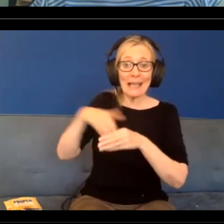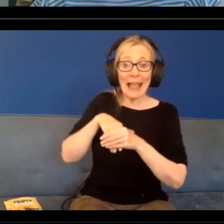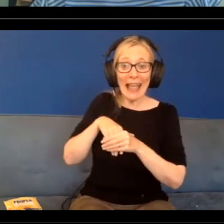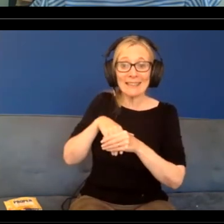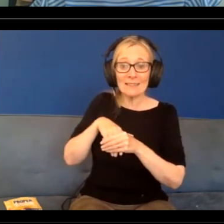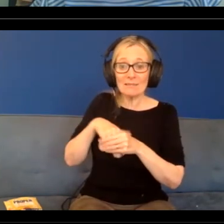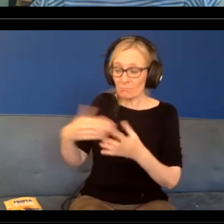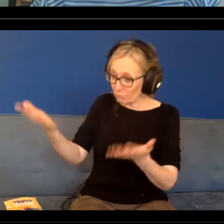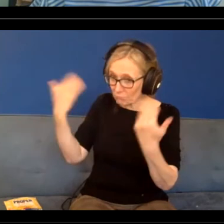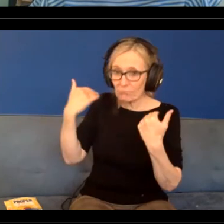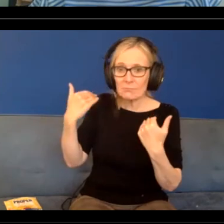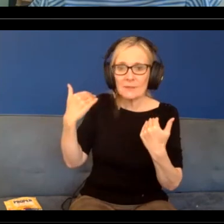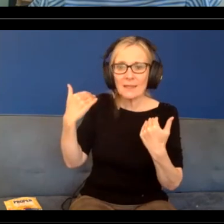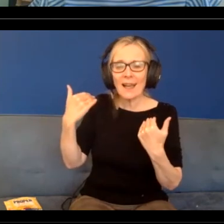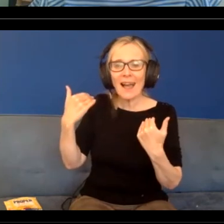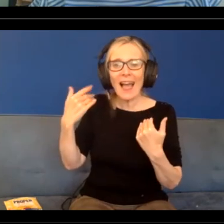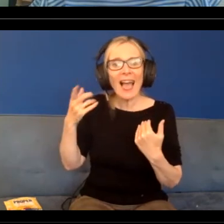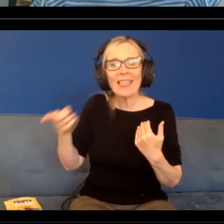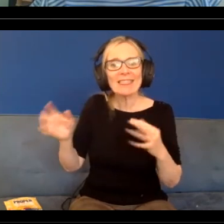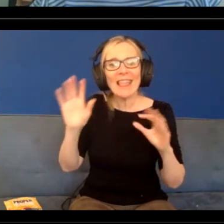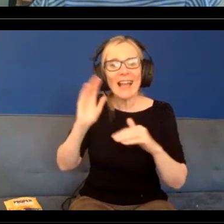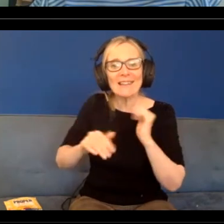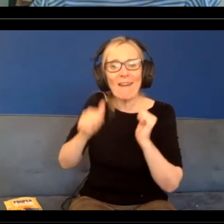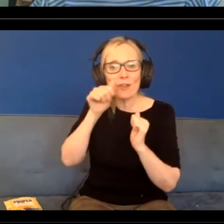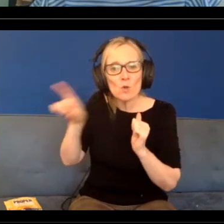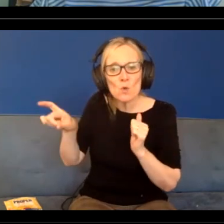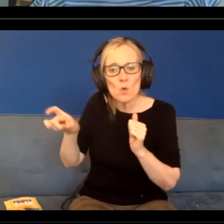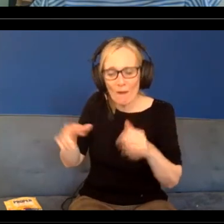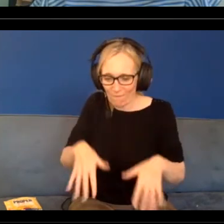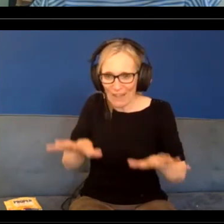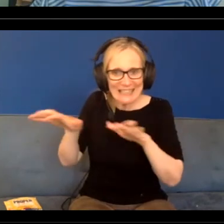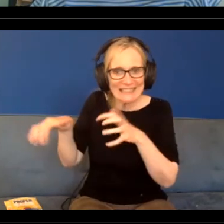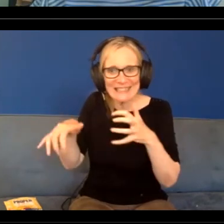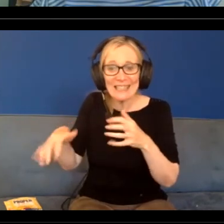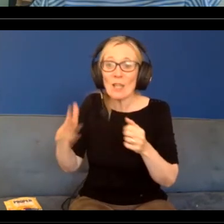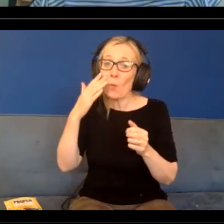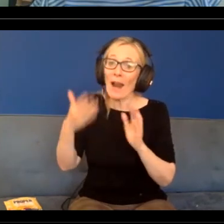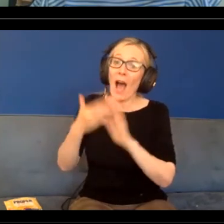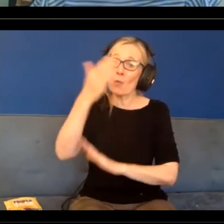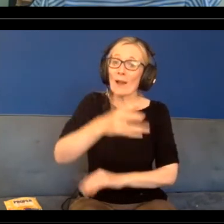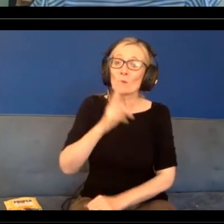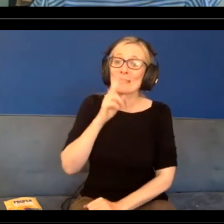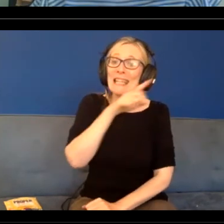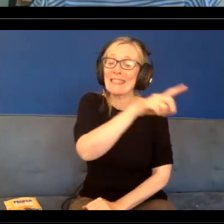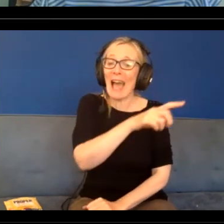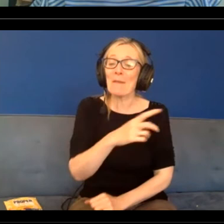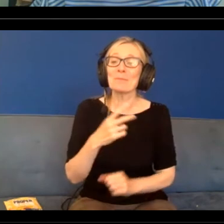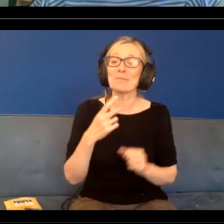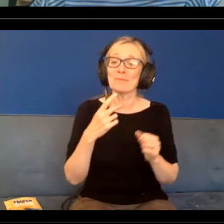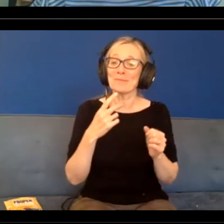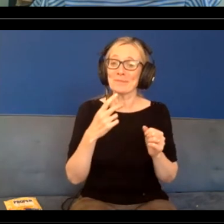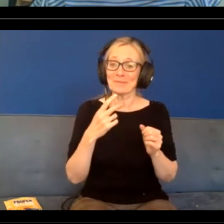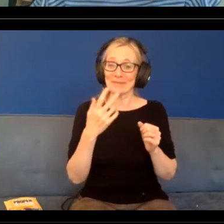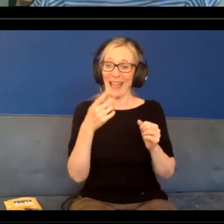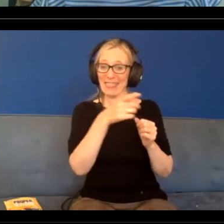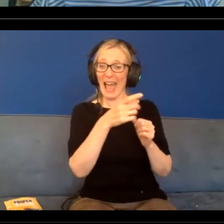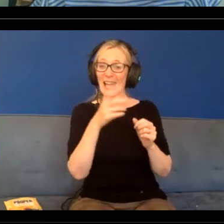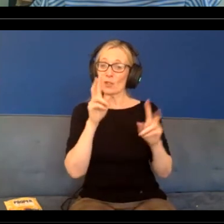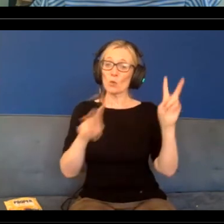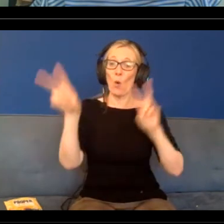to see them perform, they came on a UK tour a couple of years ago, there were these two sisters at the back of the cello sections with their cellos on the